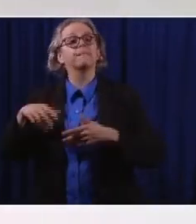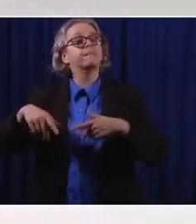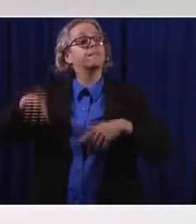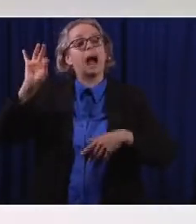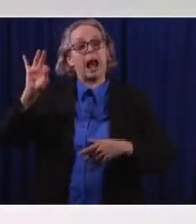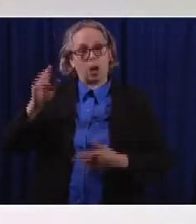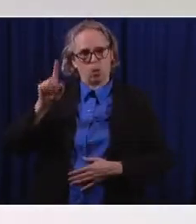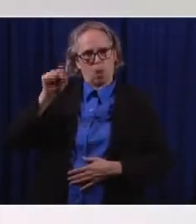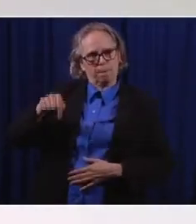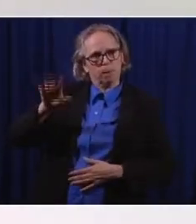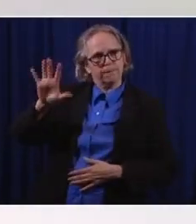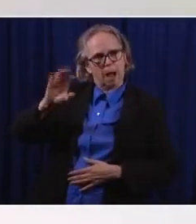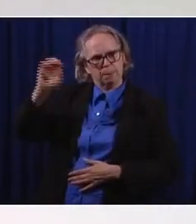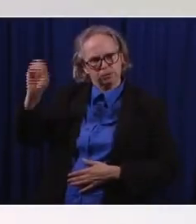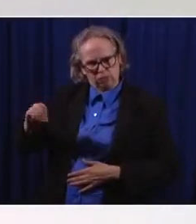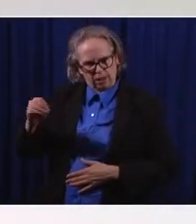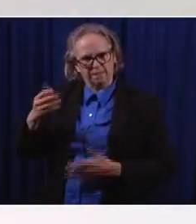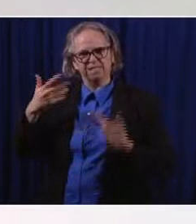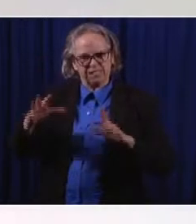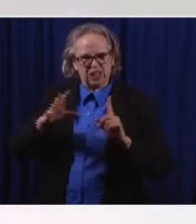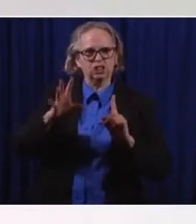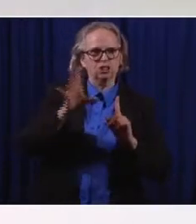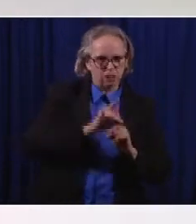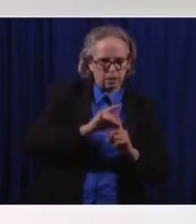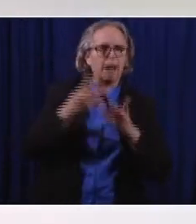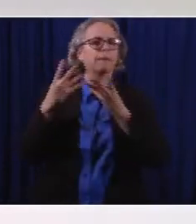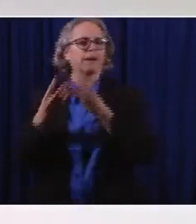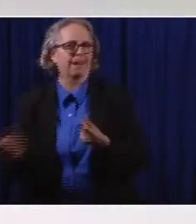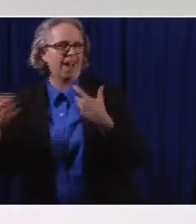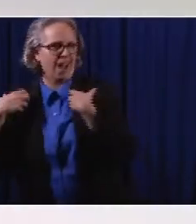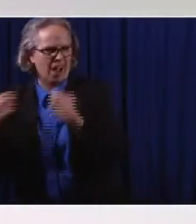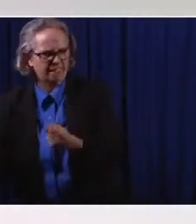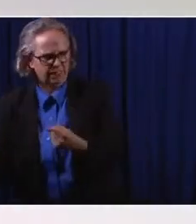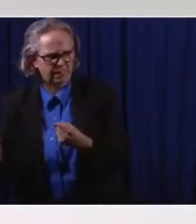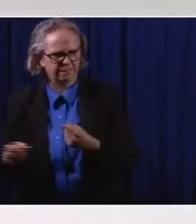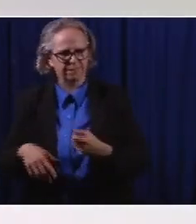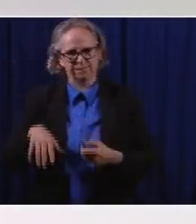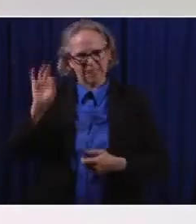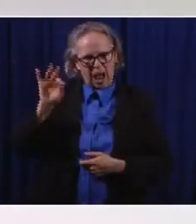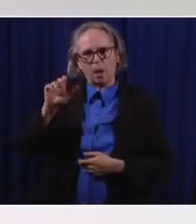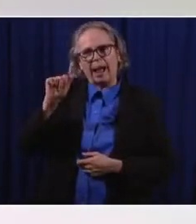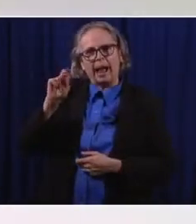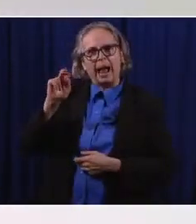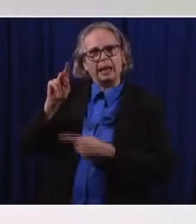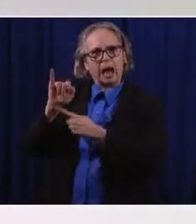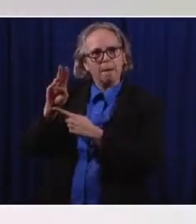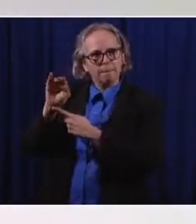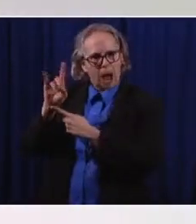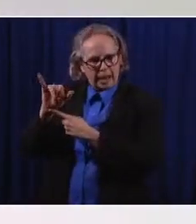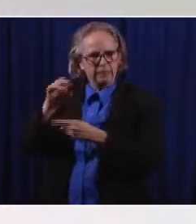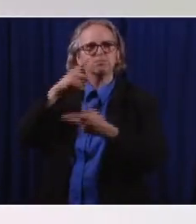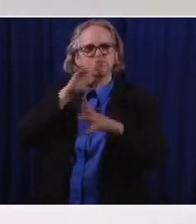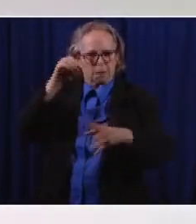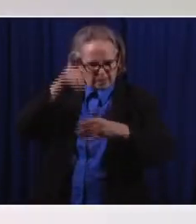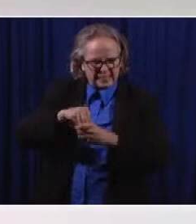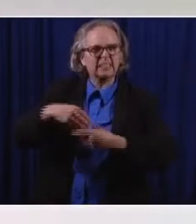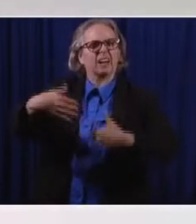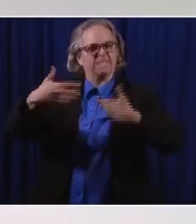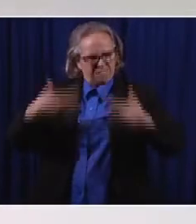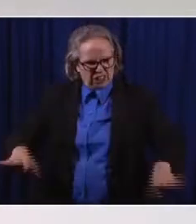had evidence of antibodies to COVID-19. And the confidence interval around that goes from 0.3 to